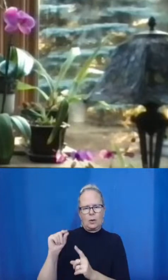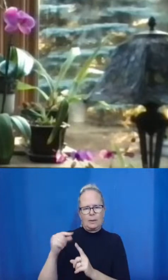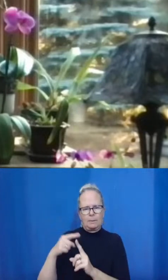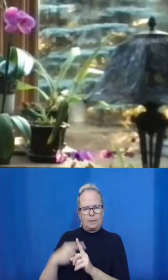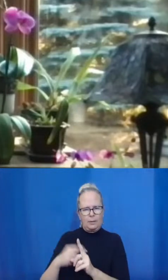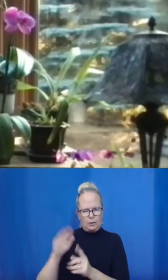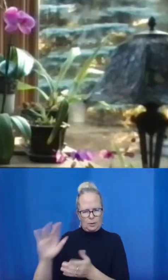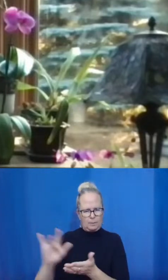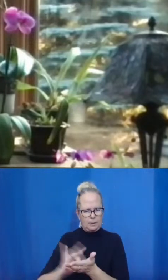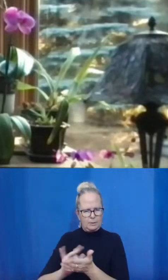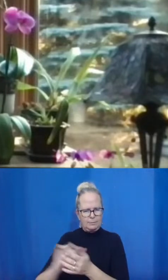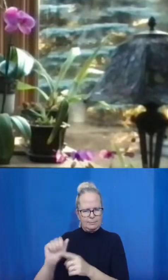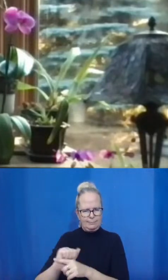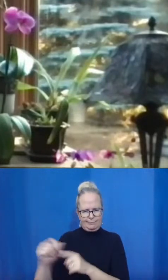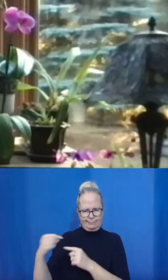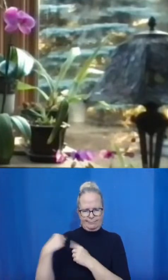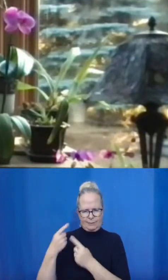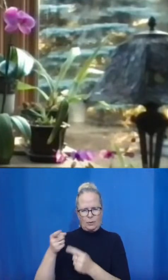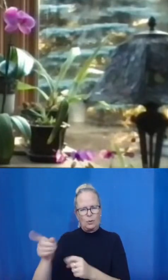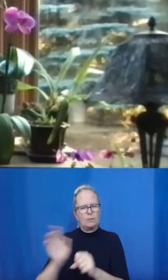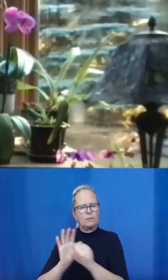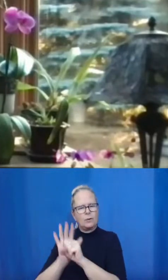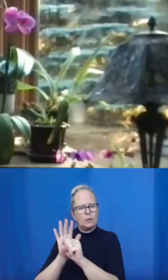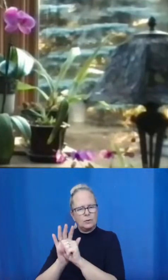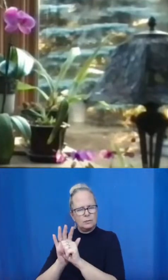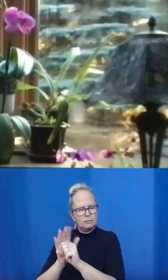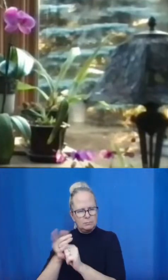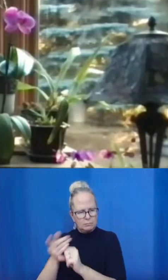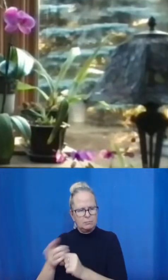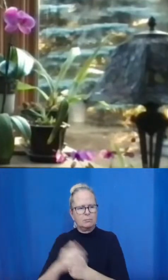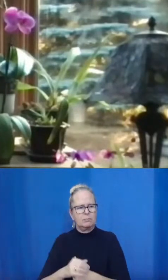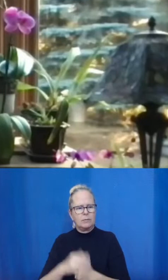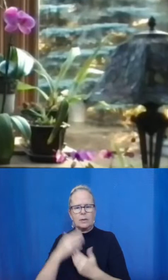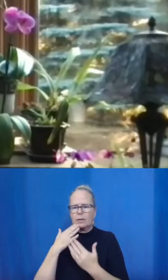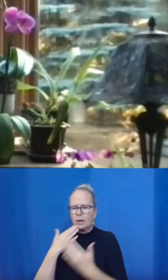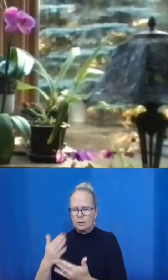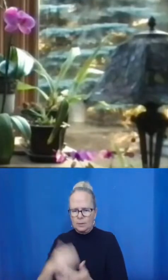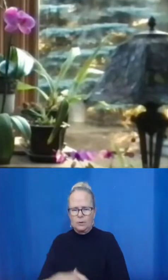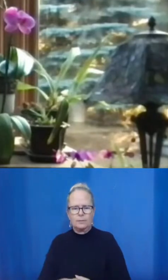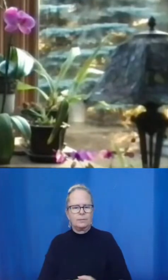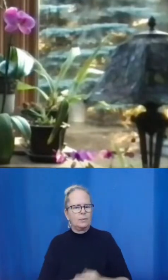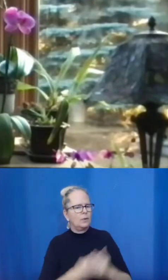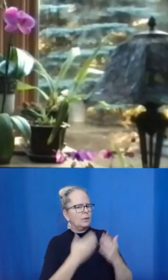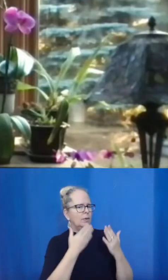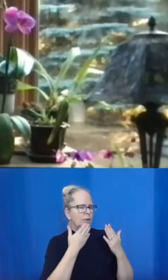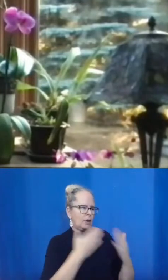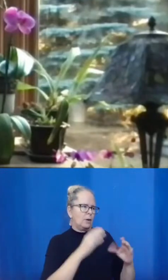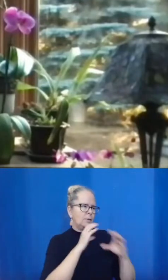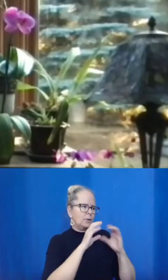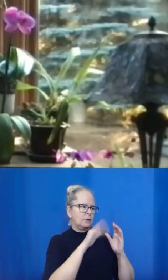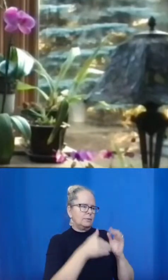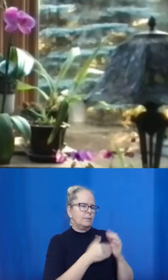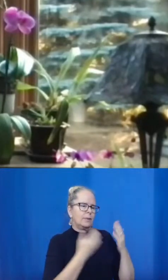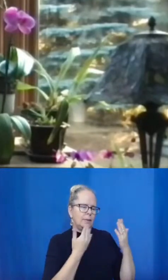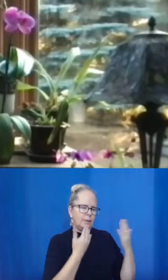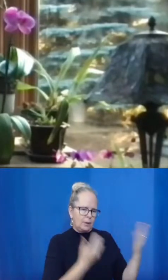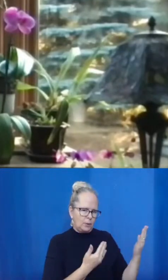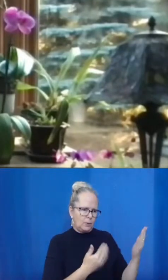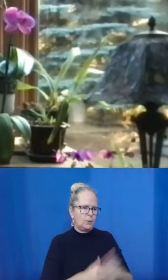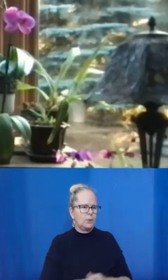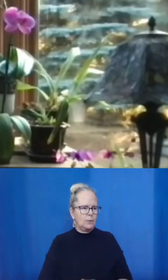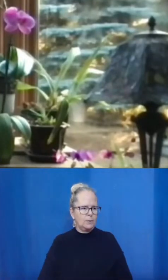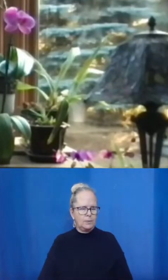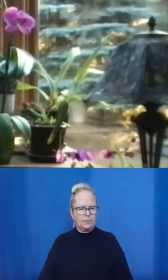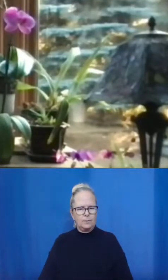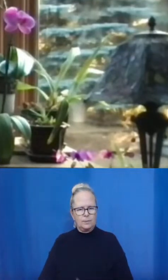as we heard earlier in the presentation, sometimes we hear the numbers and we focus on the numbers day after day, but for those